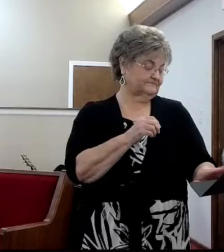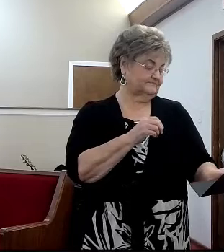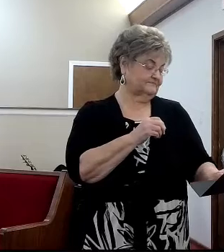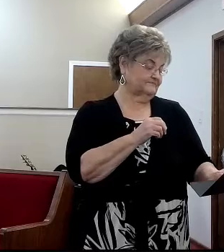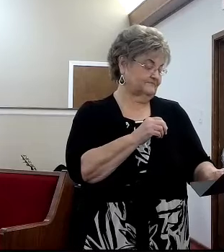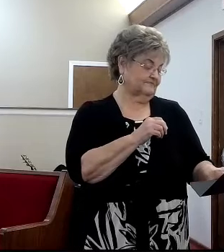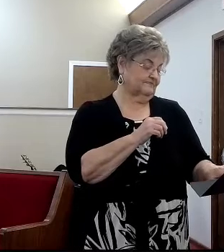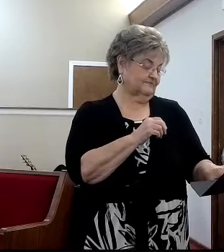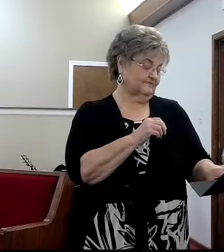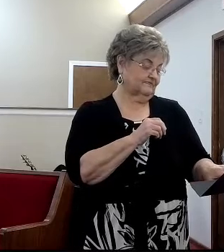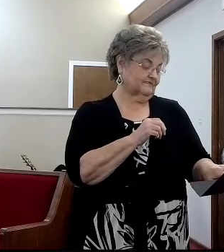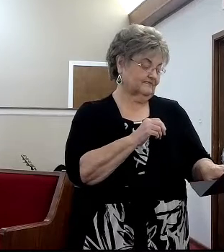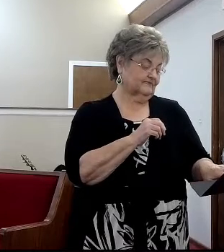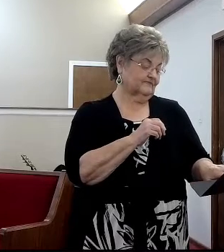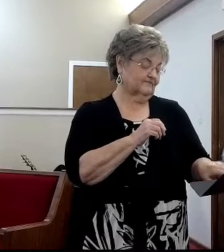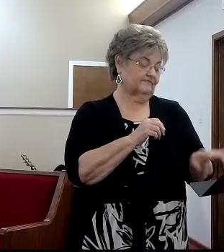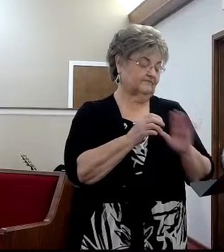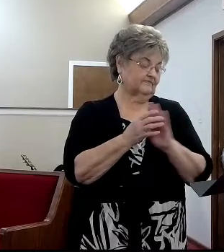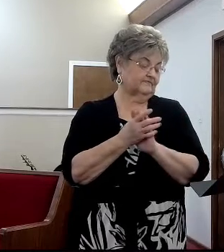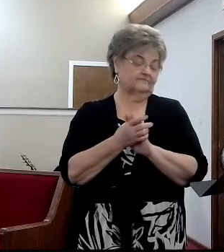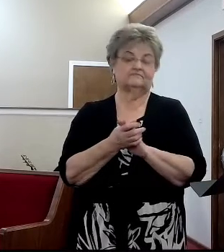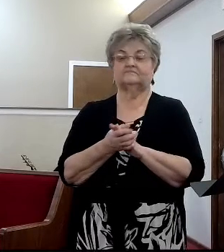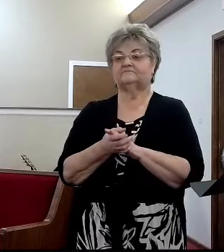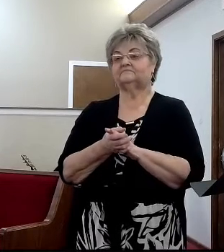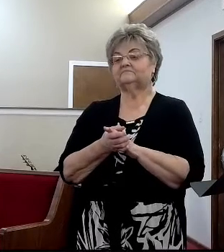Yes, ma'am.